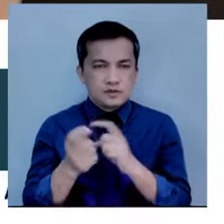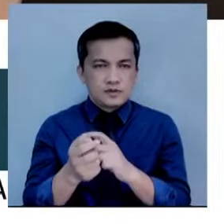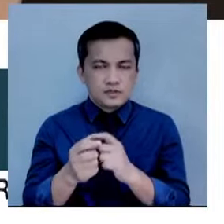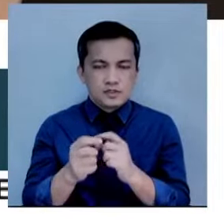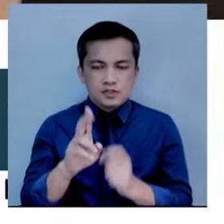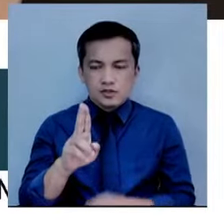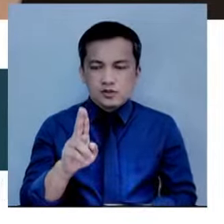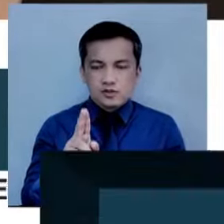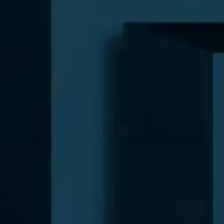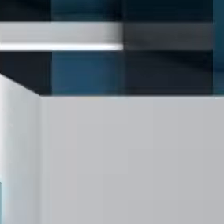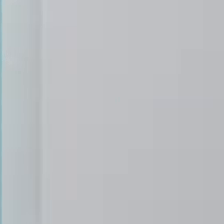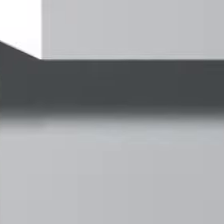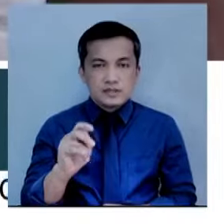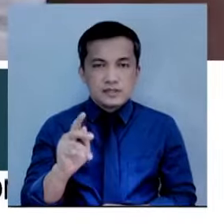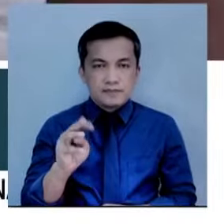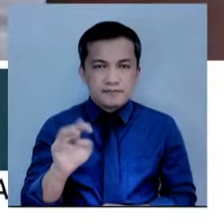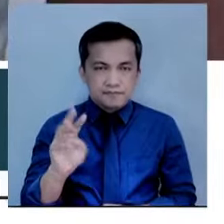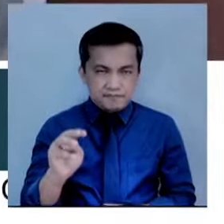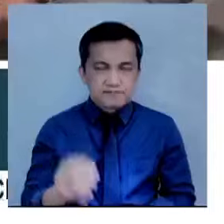team.